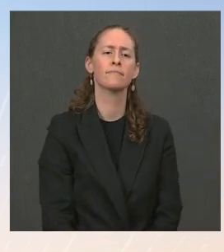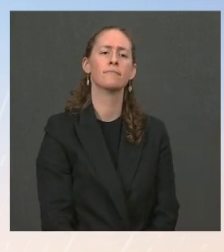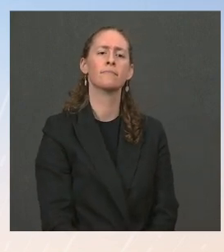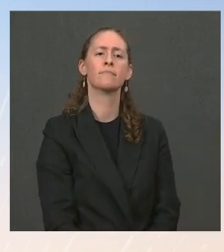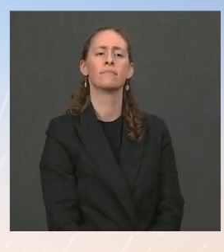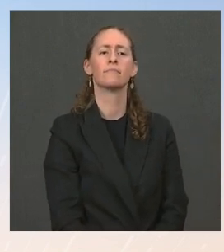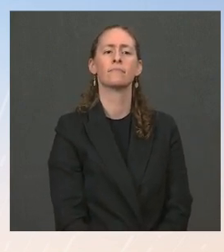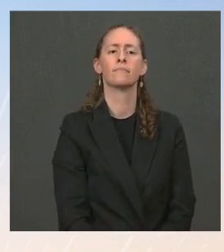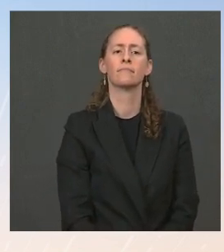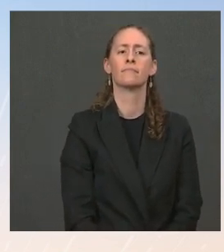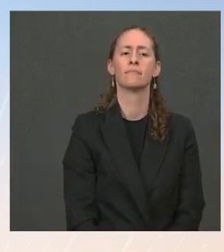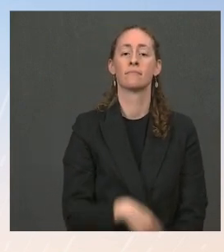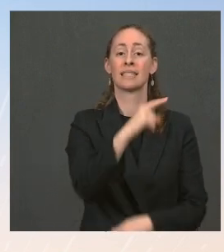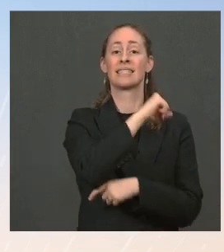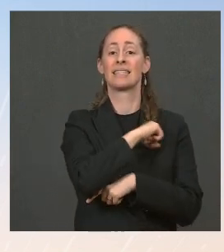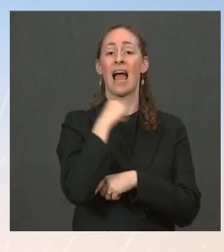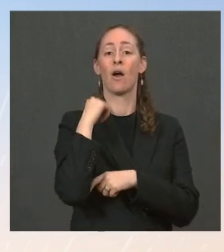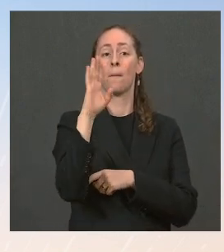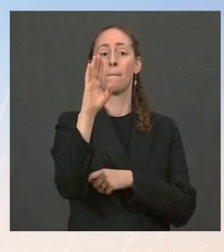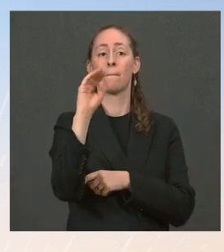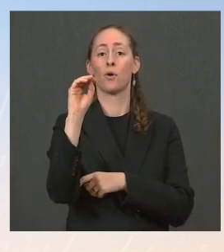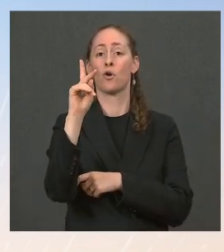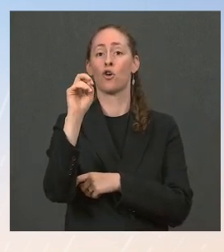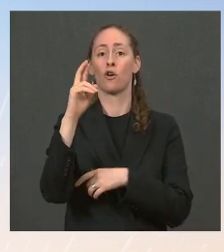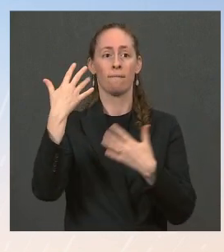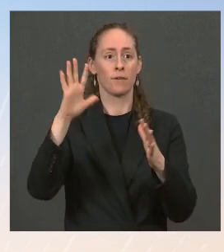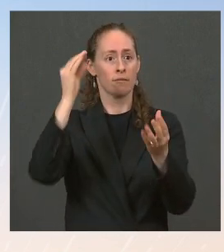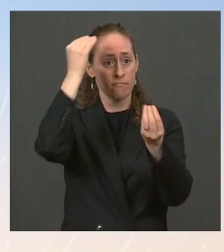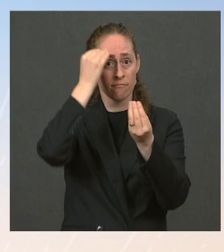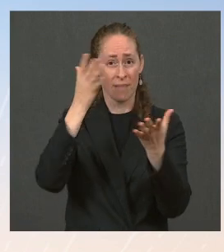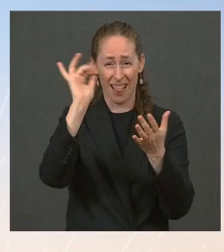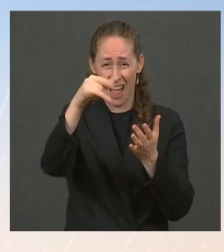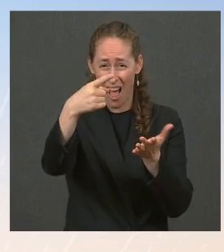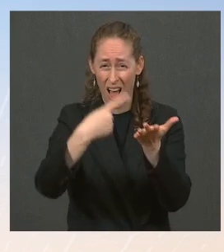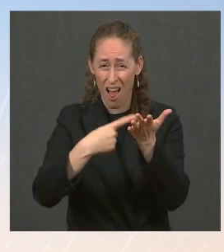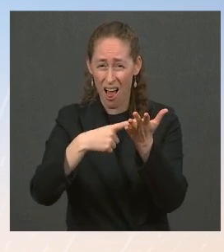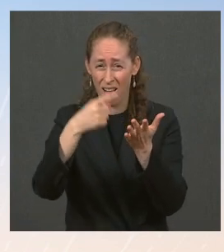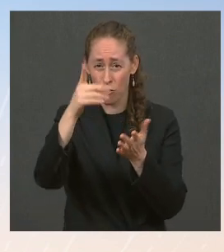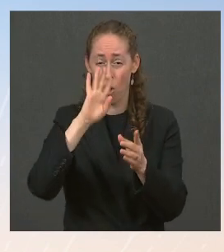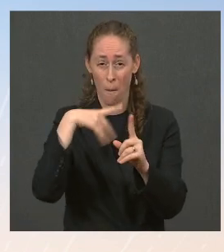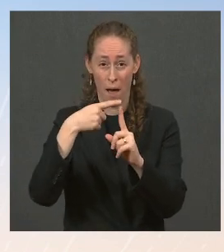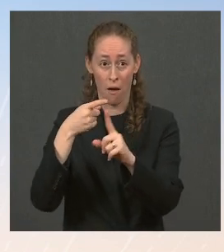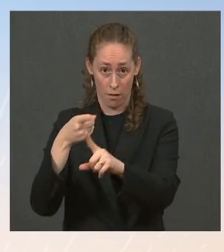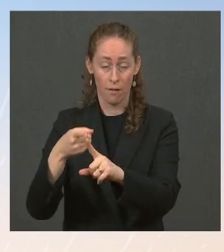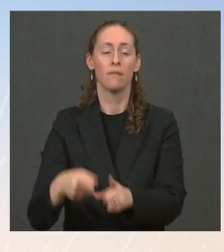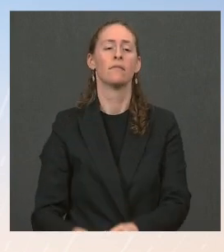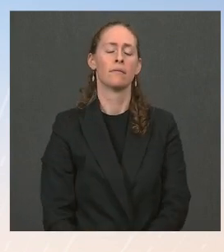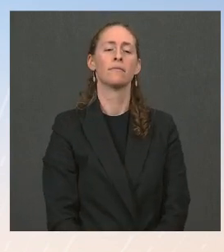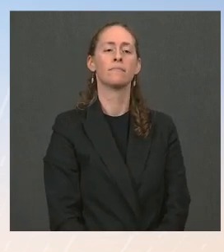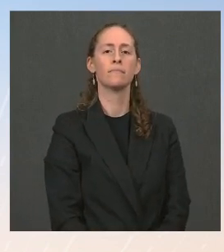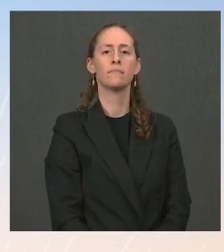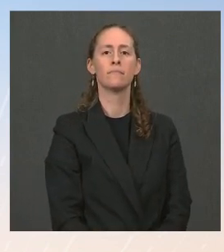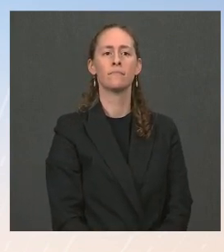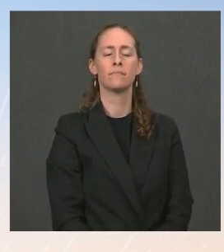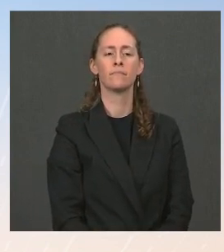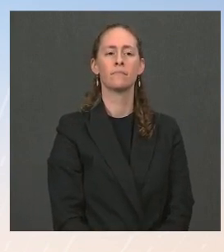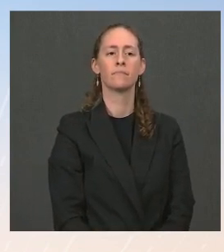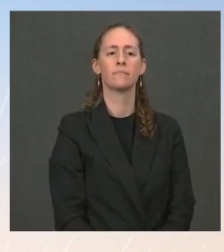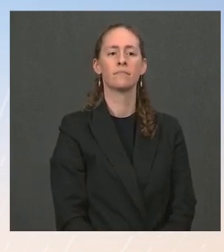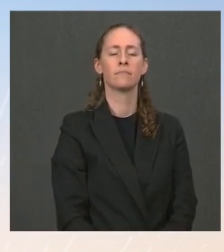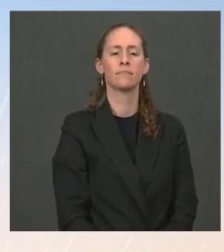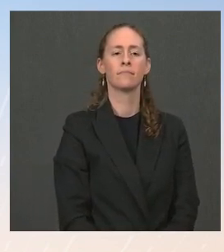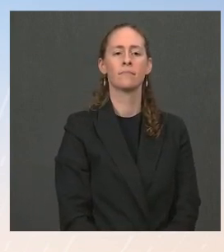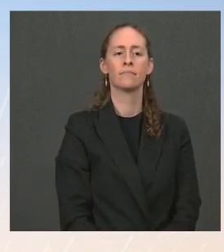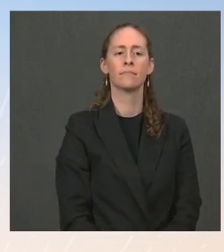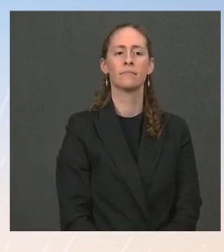a key, I think you were referencing that. I think that was the statement you were referencing. So I would say that first, the president is, and